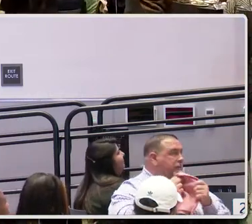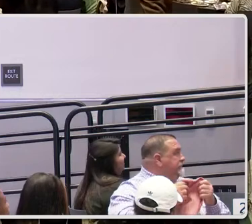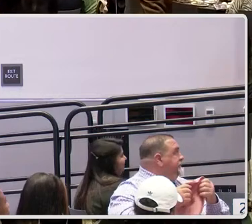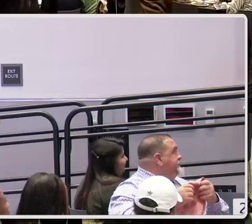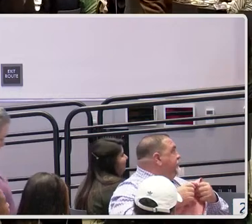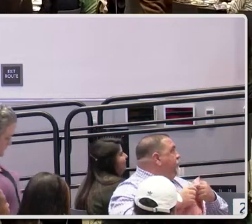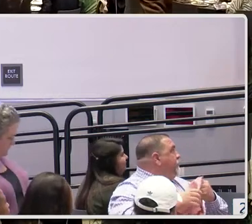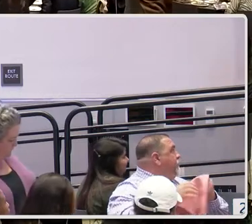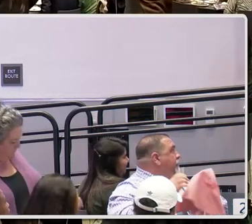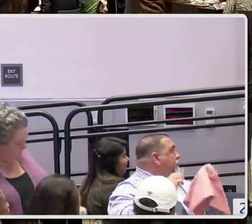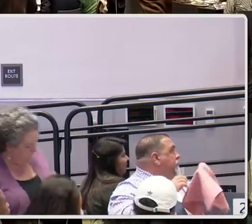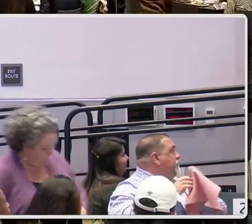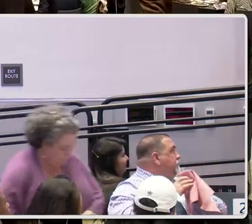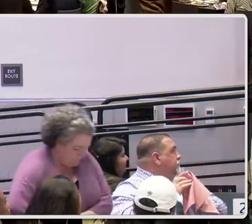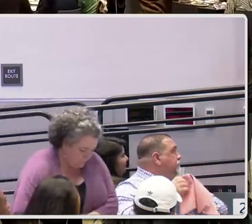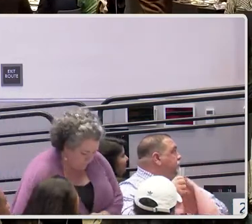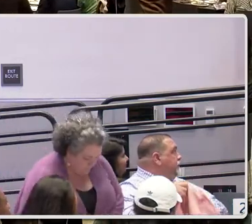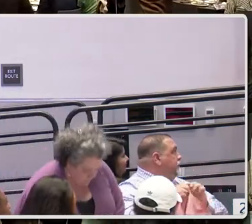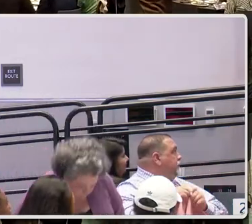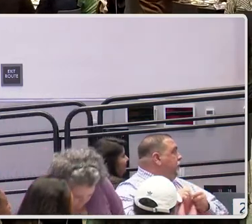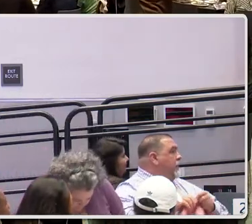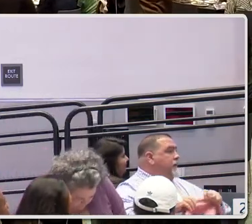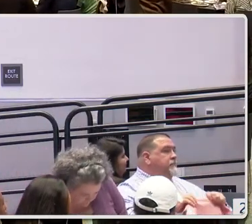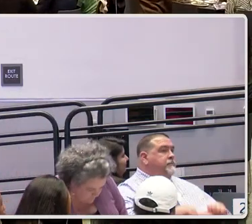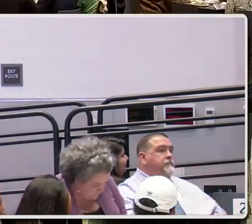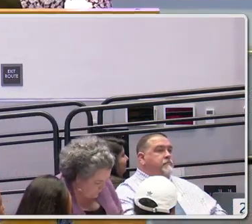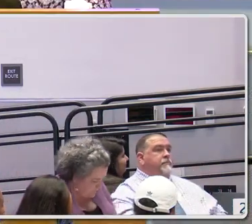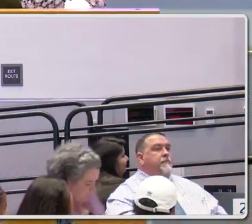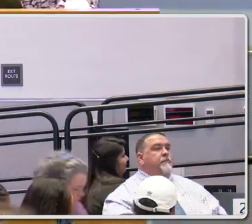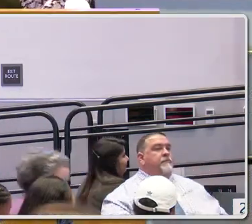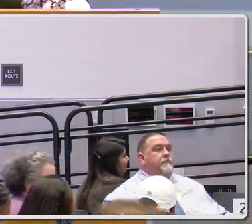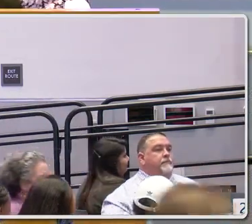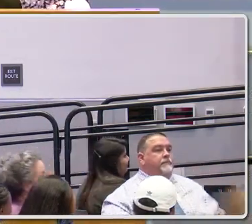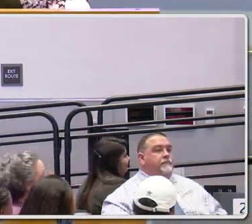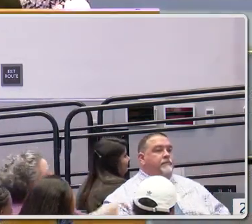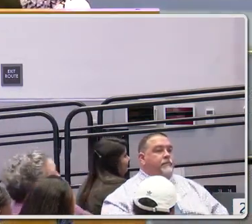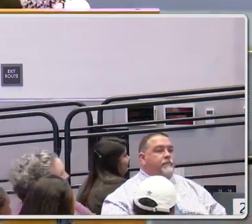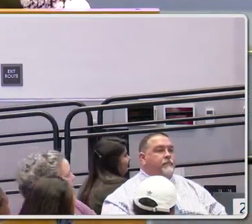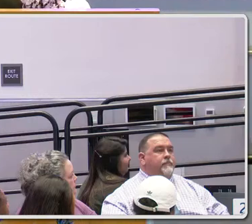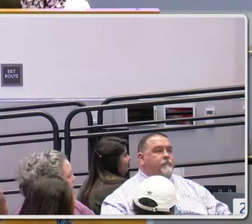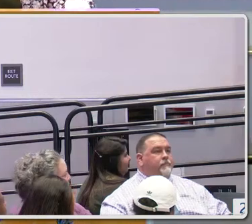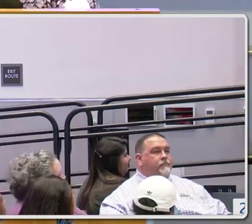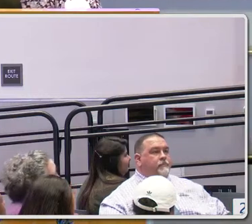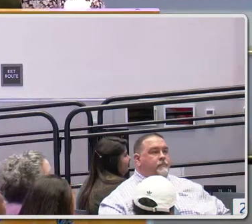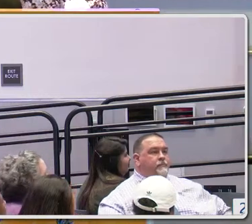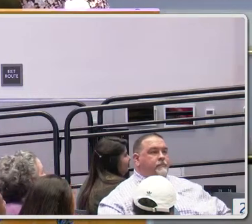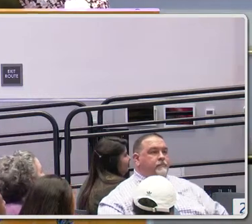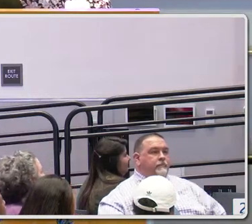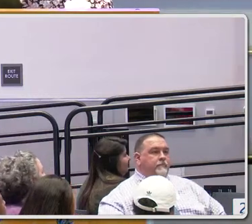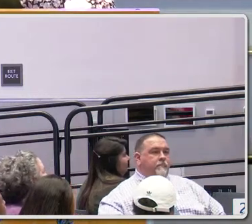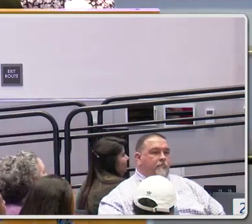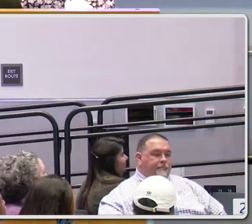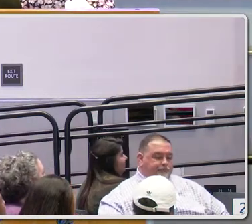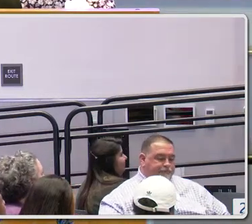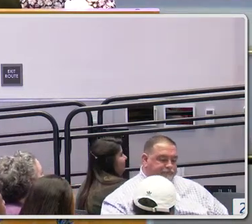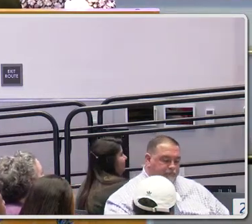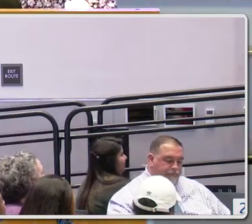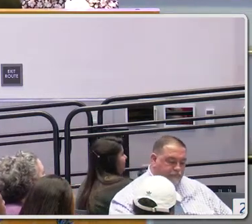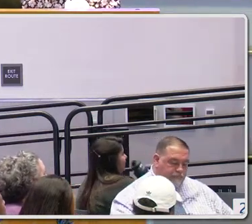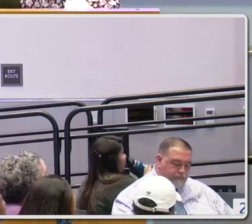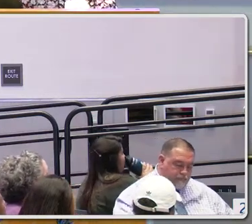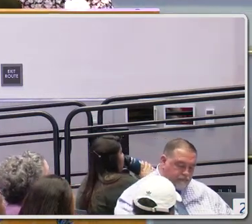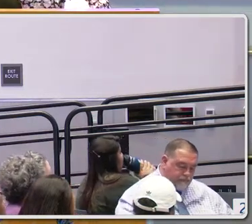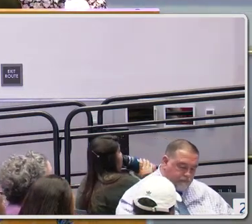Andy Farron Sims. Hello, Mt SAC community. My name is Dr. Andy Farron Sims, and I have the distinct